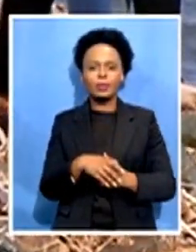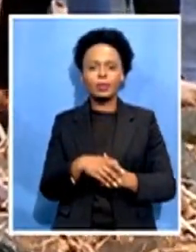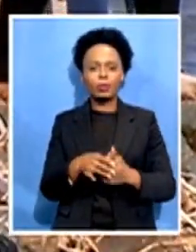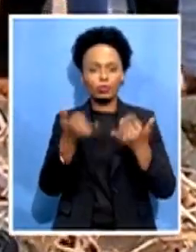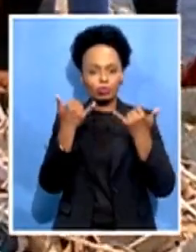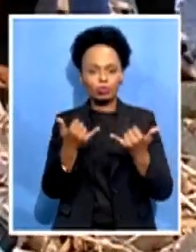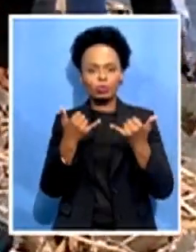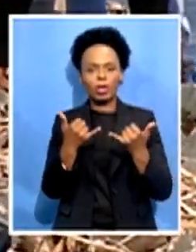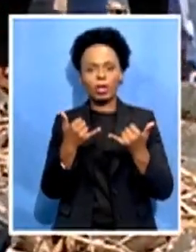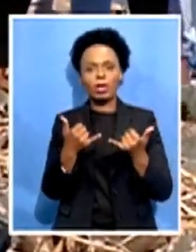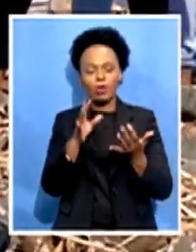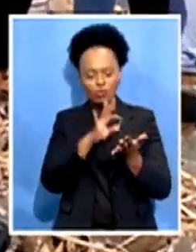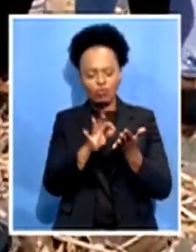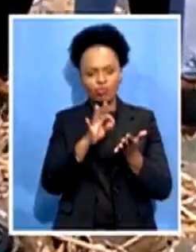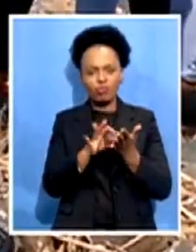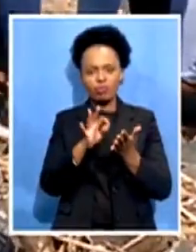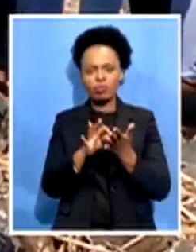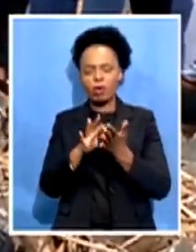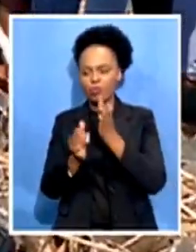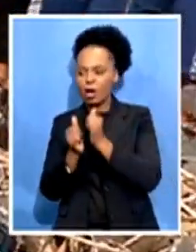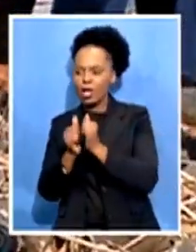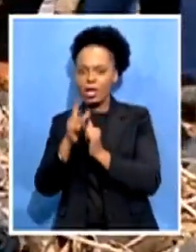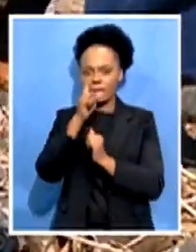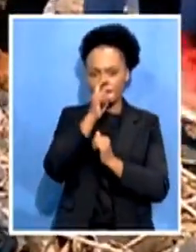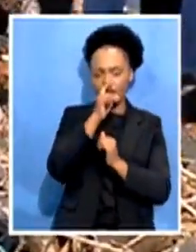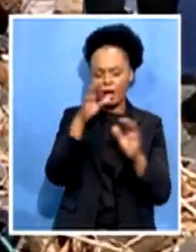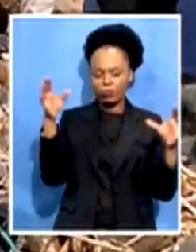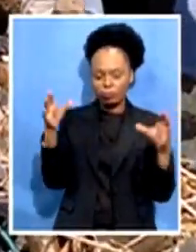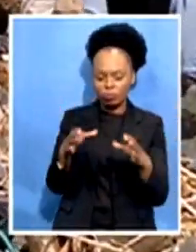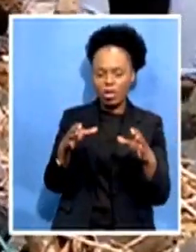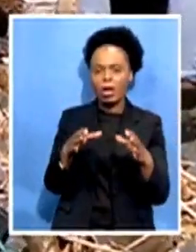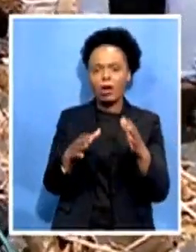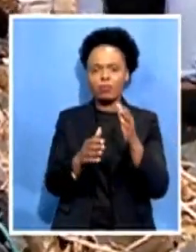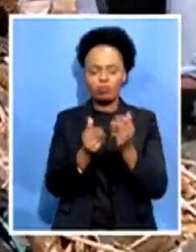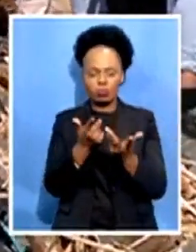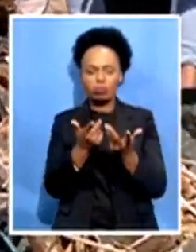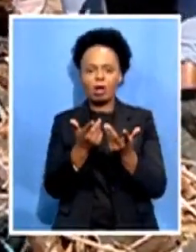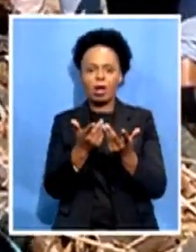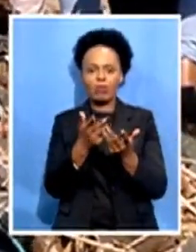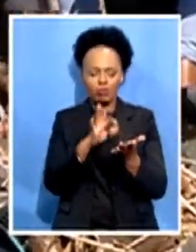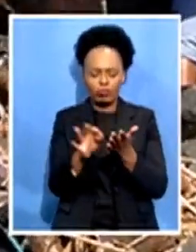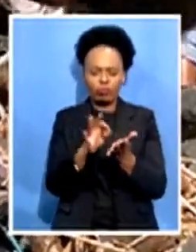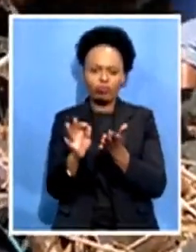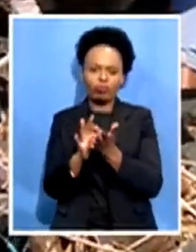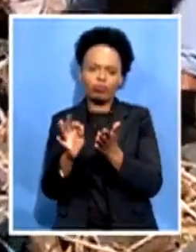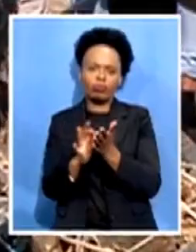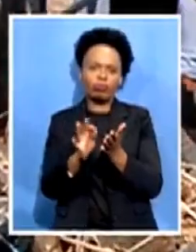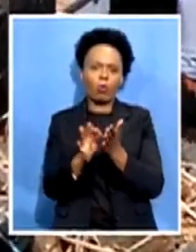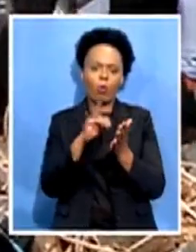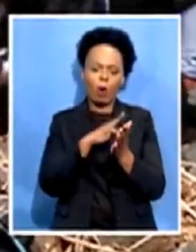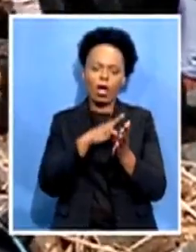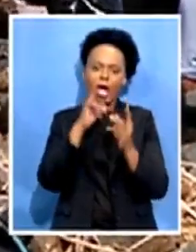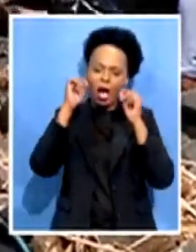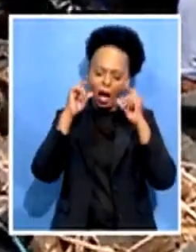have organized, just one for awareness and two to gather the stats of what the impact we have on the environment. I